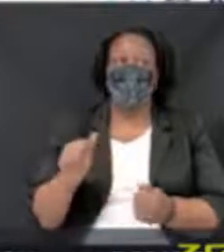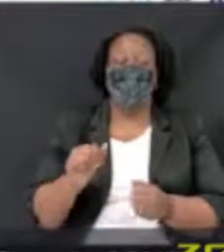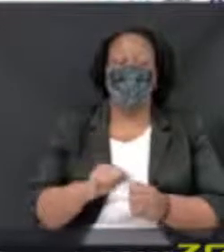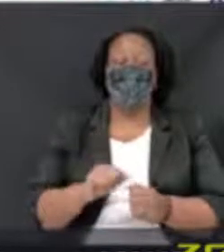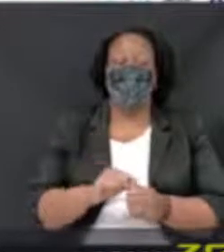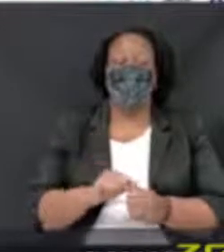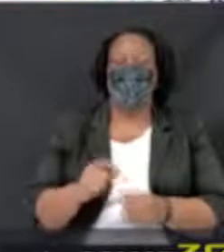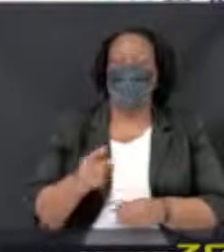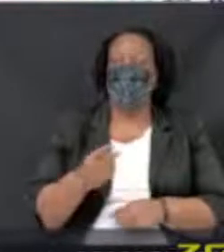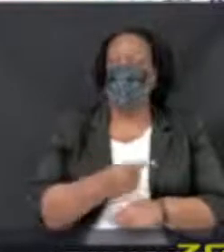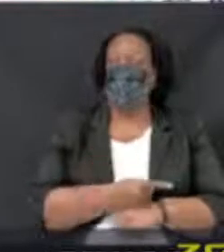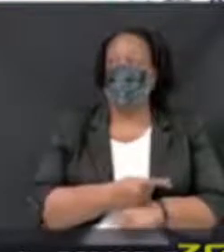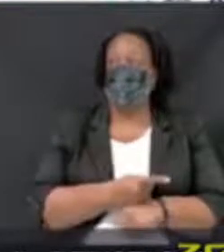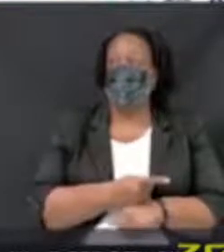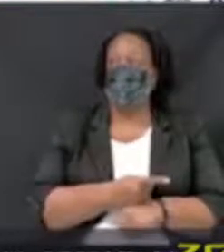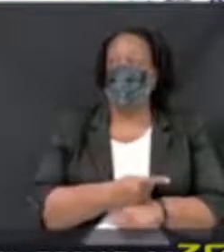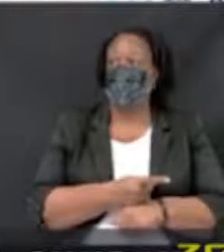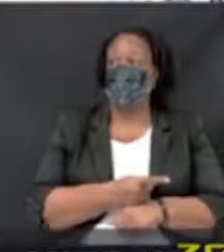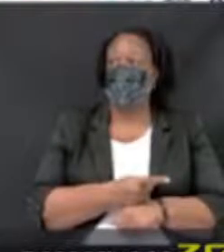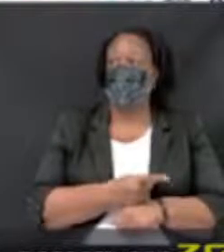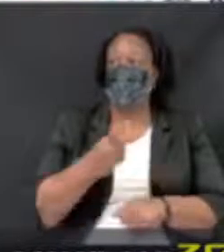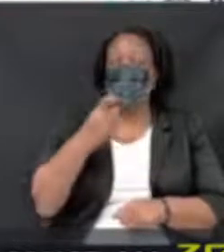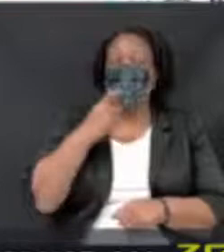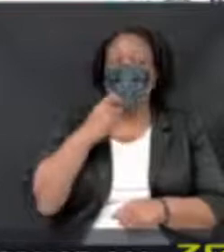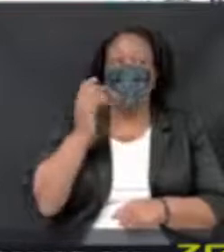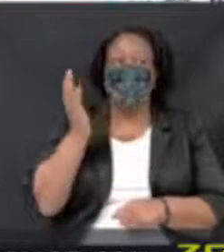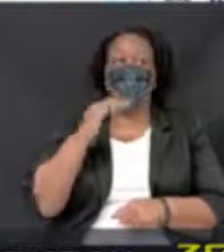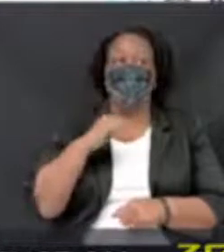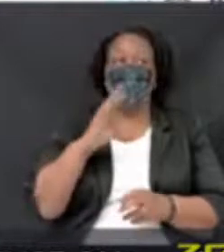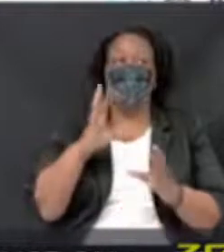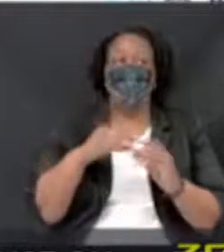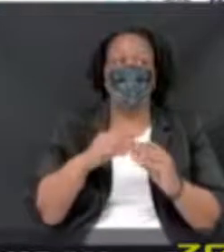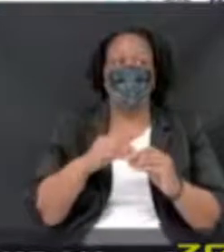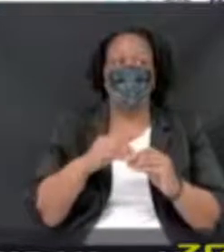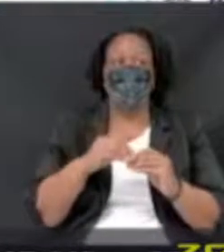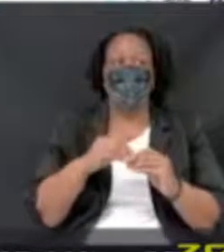at these COVID-19 briefings,